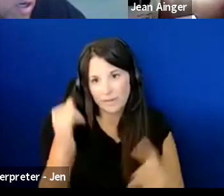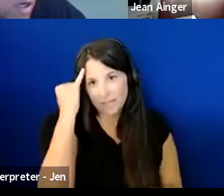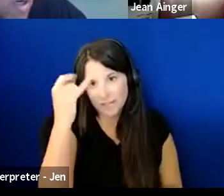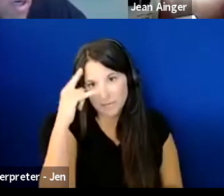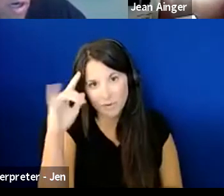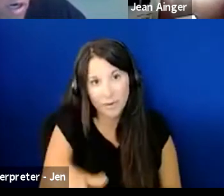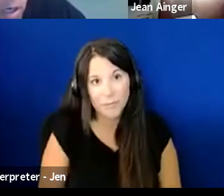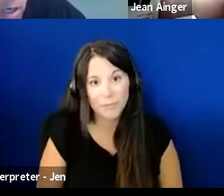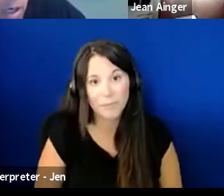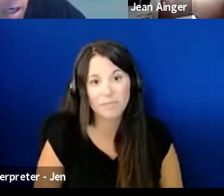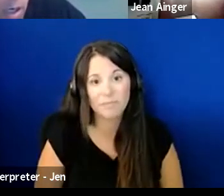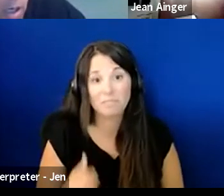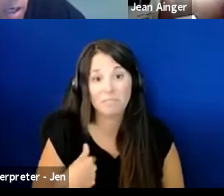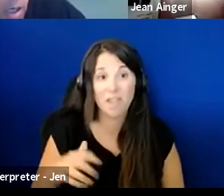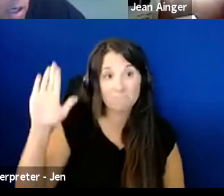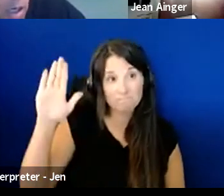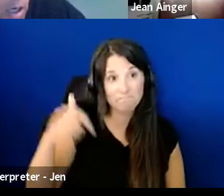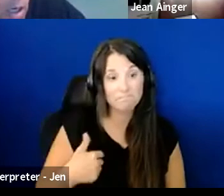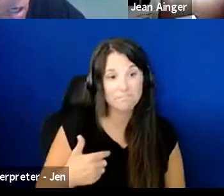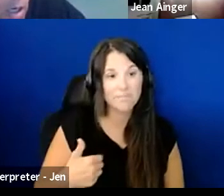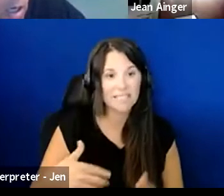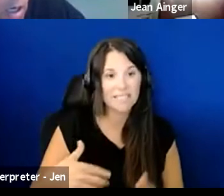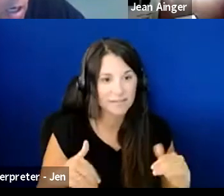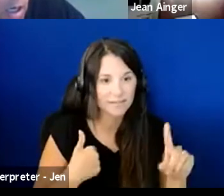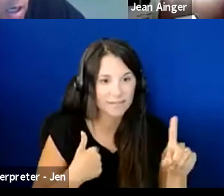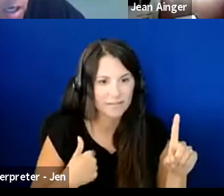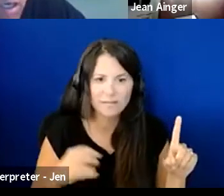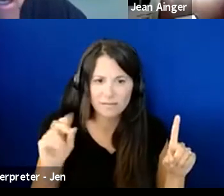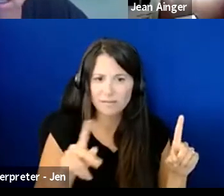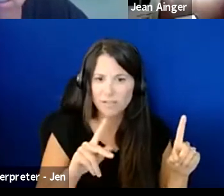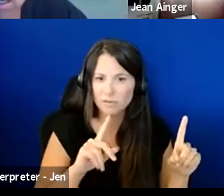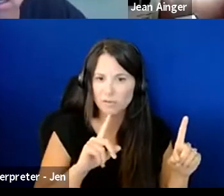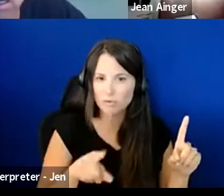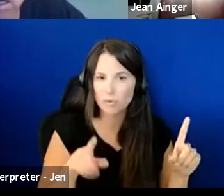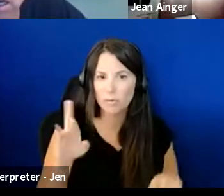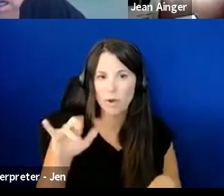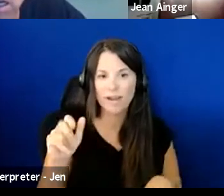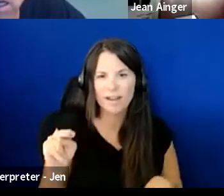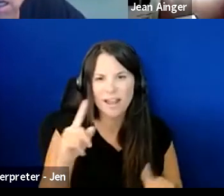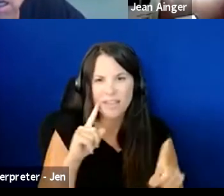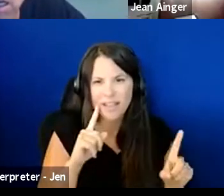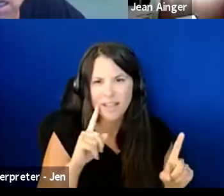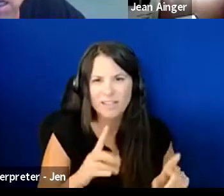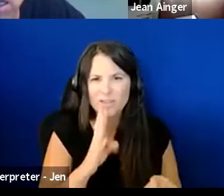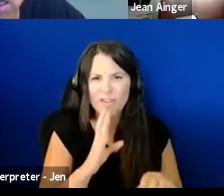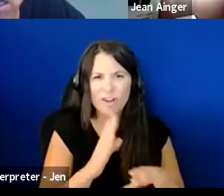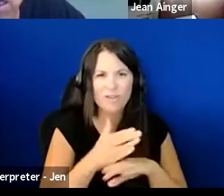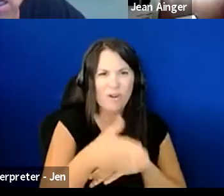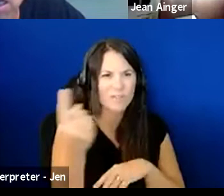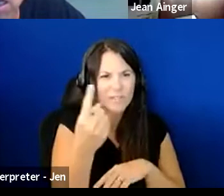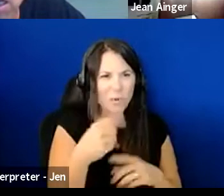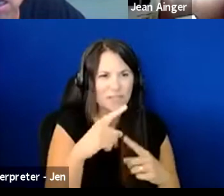I'd like to go next if I could. Go ahead, Brian. Sure. I think I spoke over someone when I was introducing myself, so I didn't want to do that again.